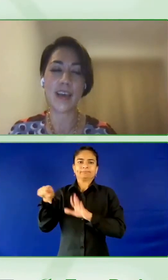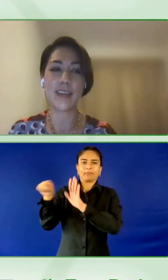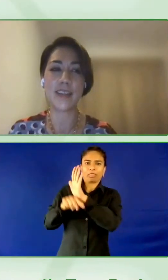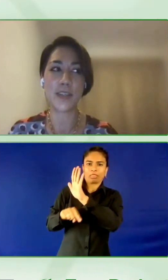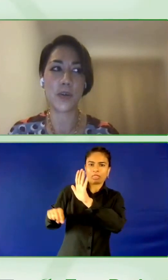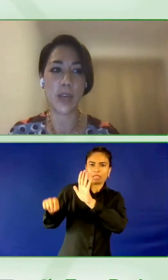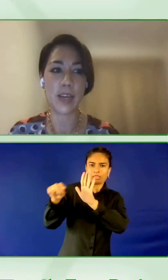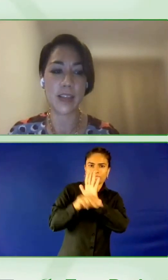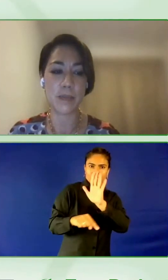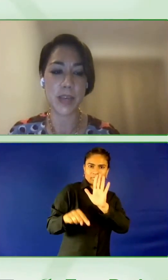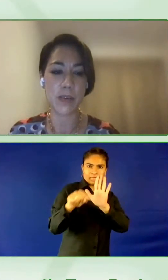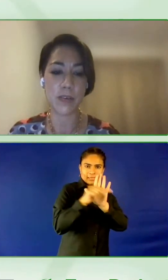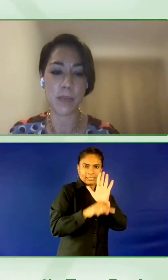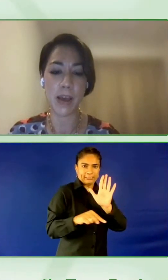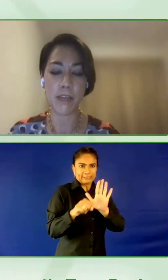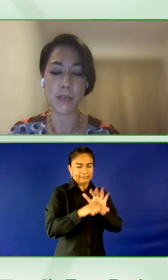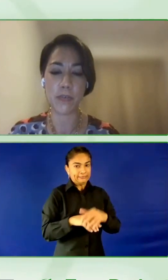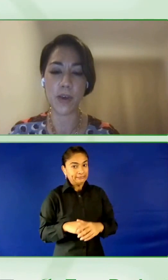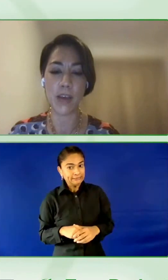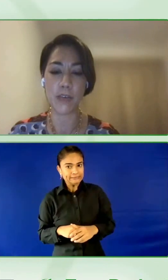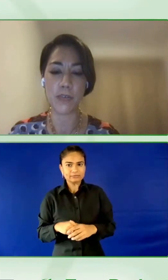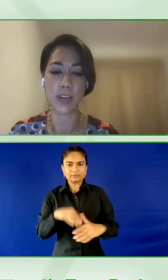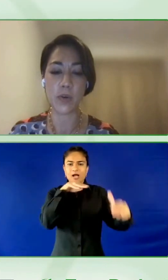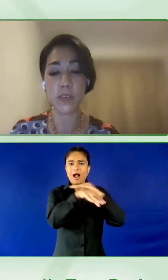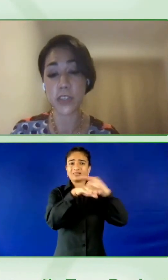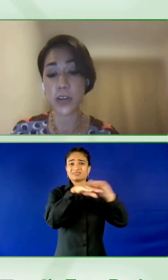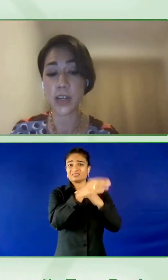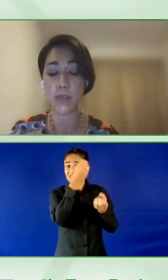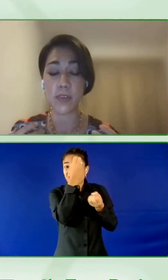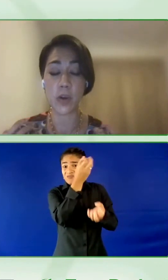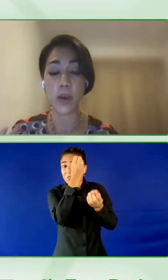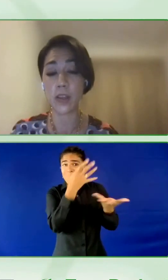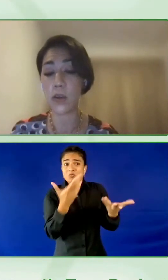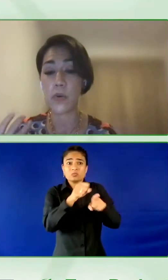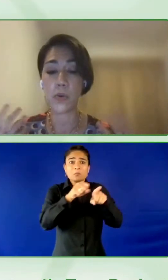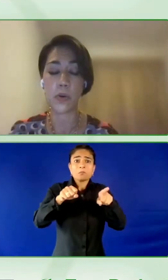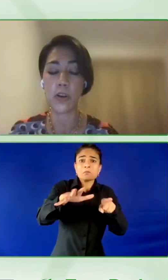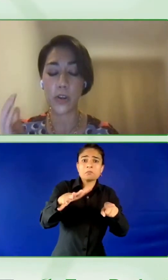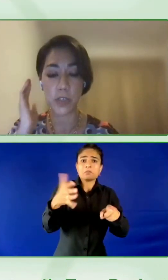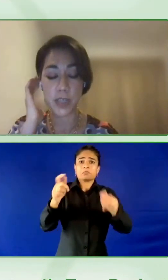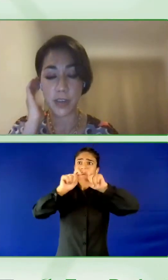best, and can lead them down a path of either feeling quite frustrated, feeling quite